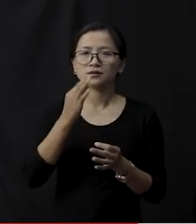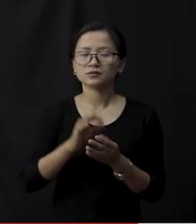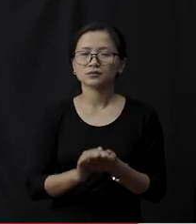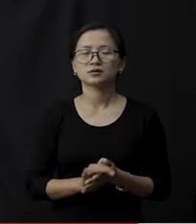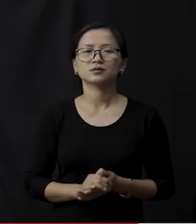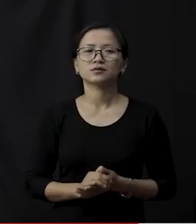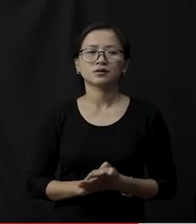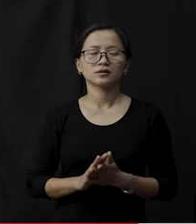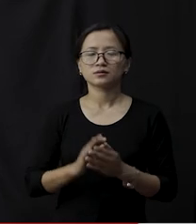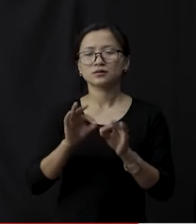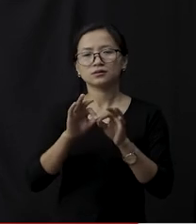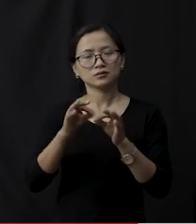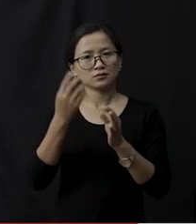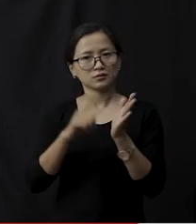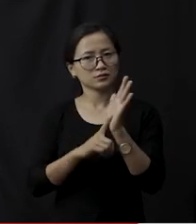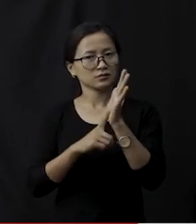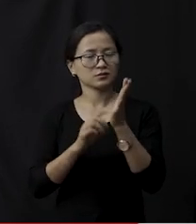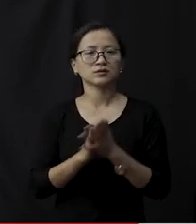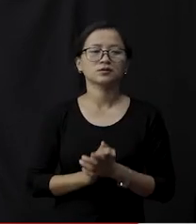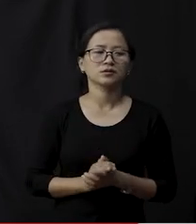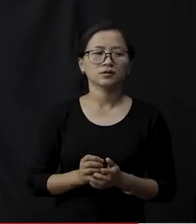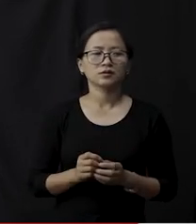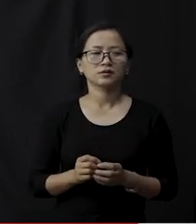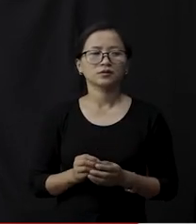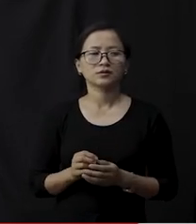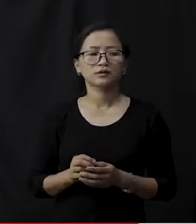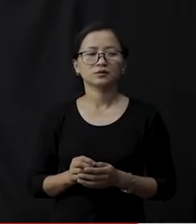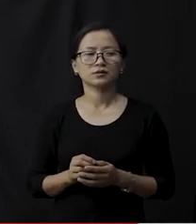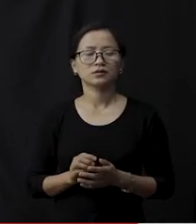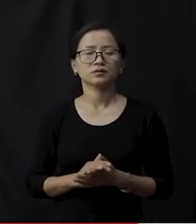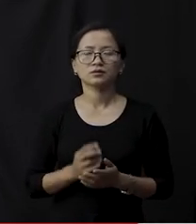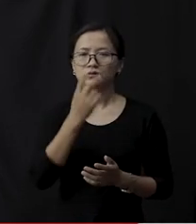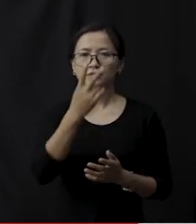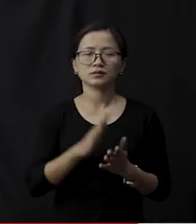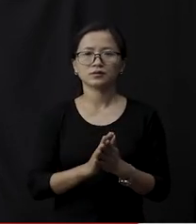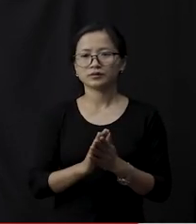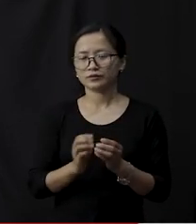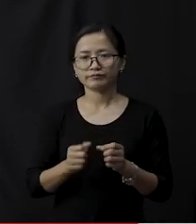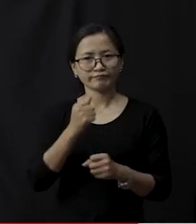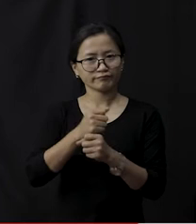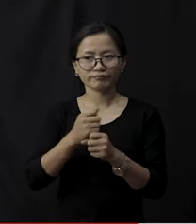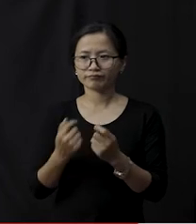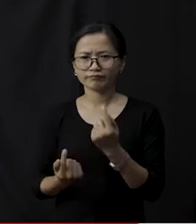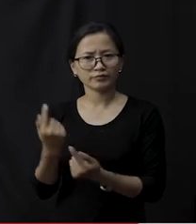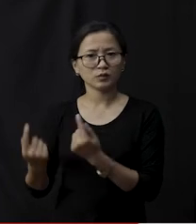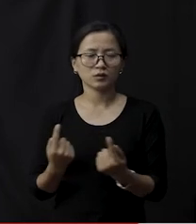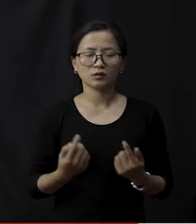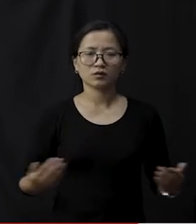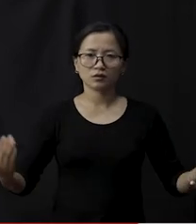This is a tea leaf, okay? And this is a tea garden. So, students, we get tea leaf from